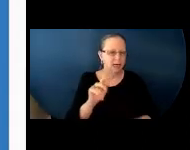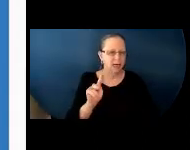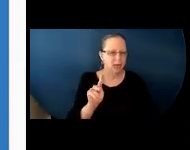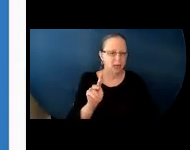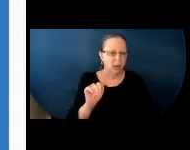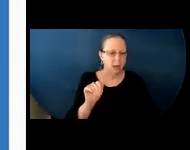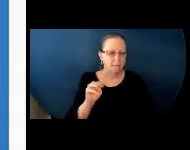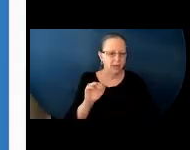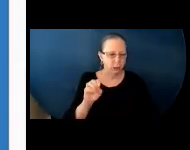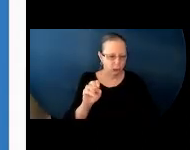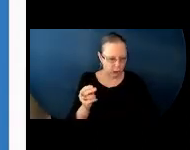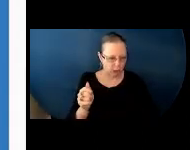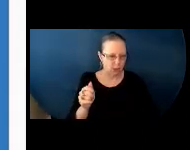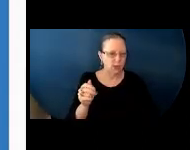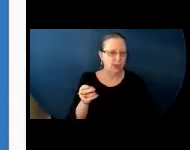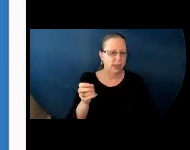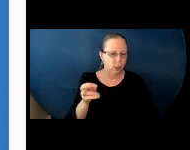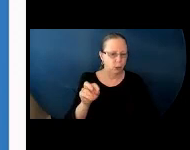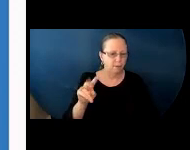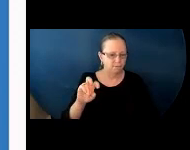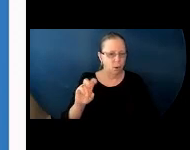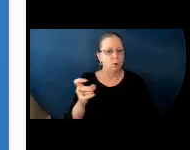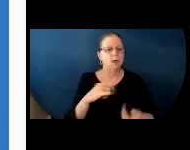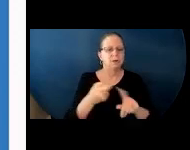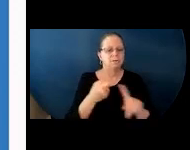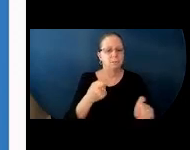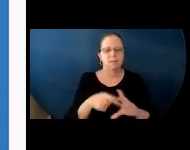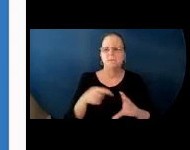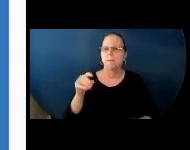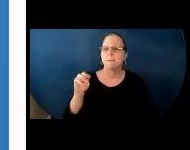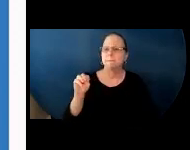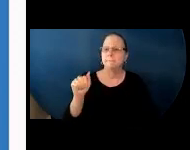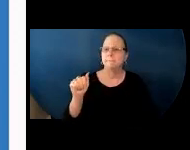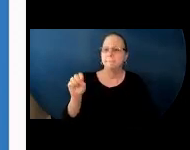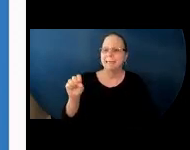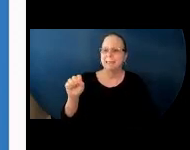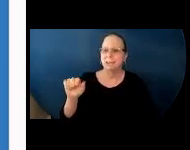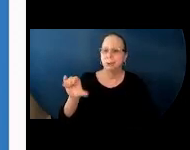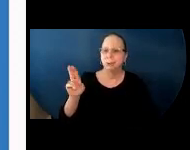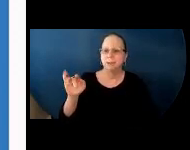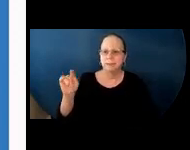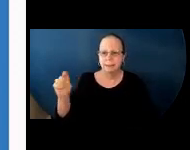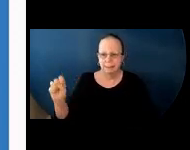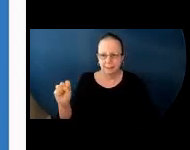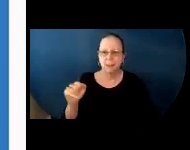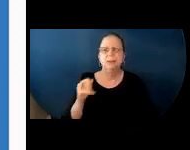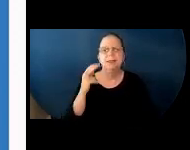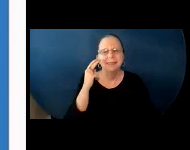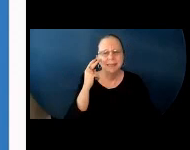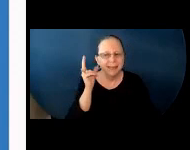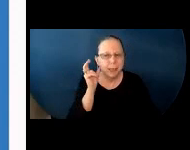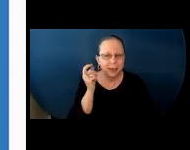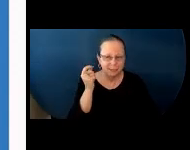Harivo, she's coming to us from Massachusetts, and you're going to be able to hear from them a little bit later. So first, it's my pleasure